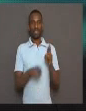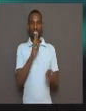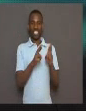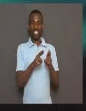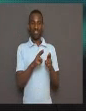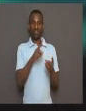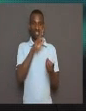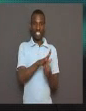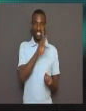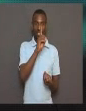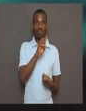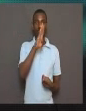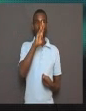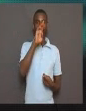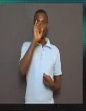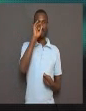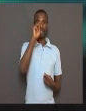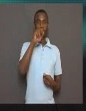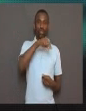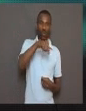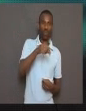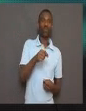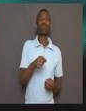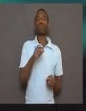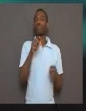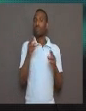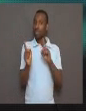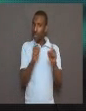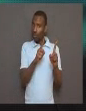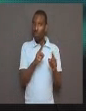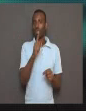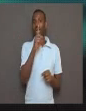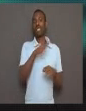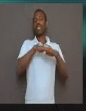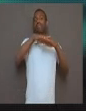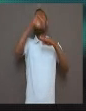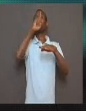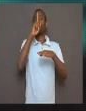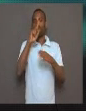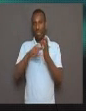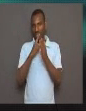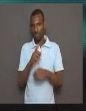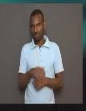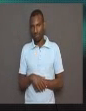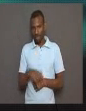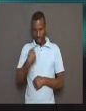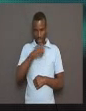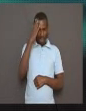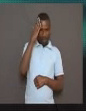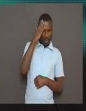1, then the relative density of the brine solution will be greater than